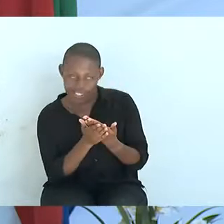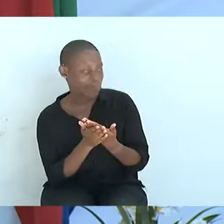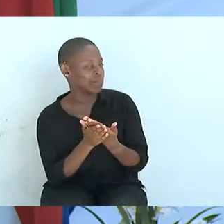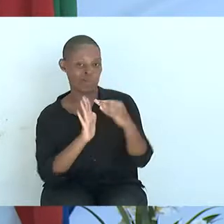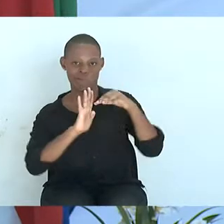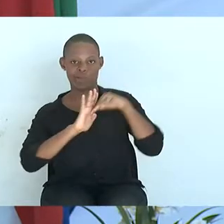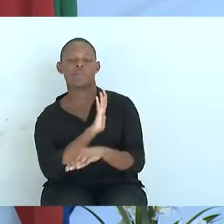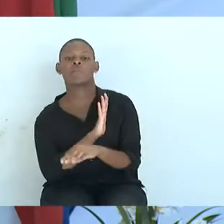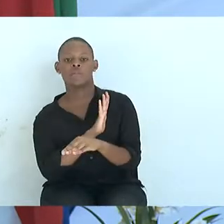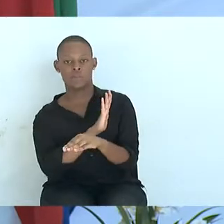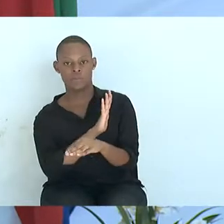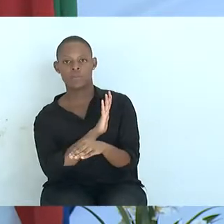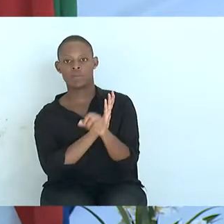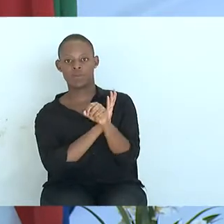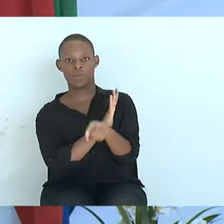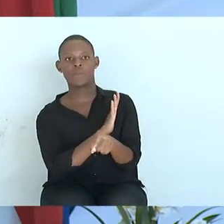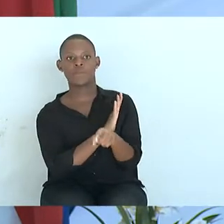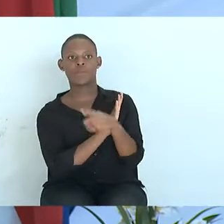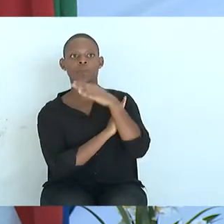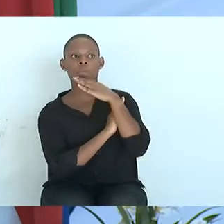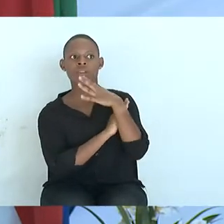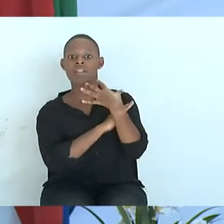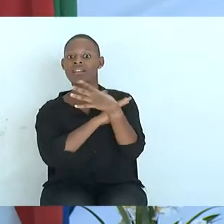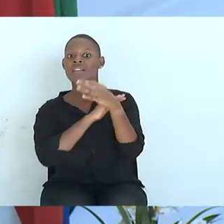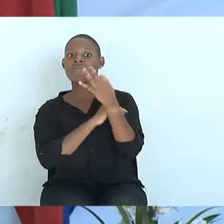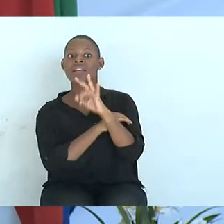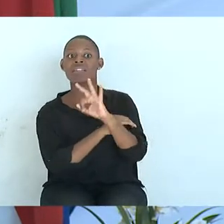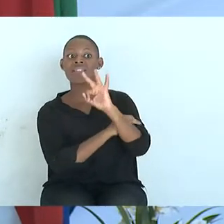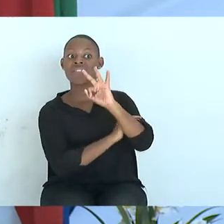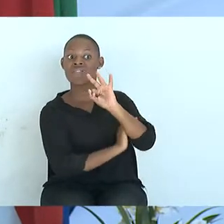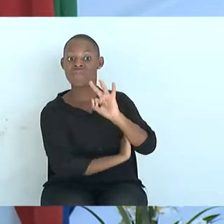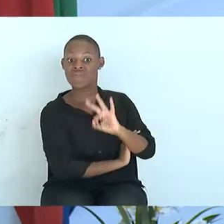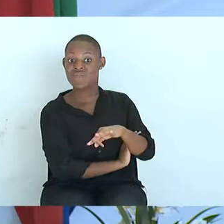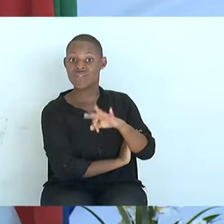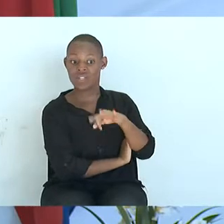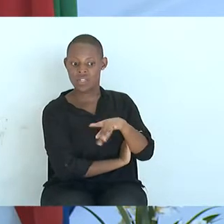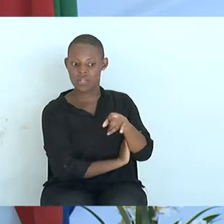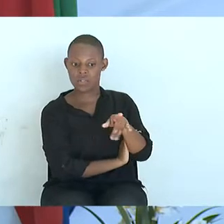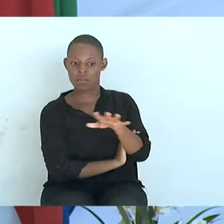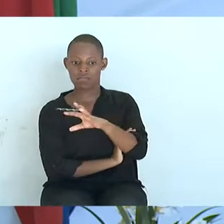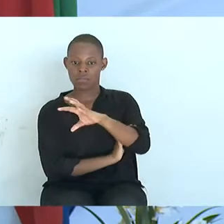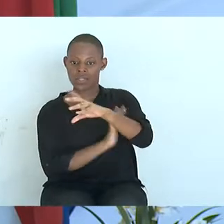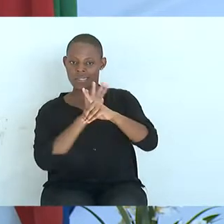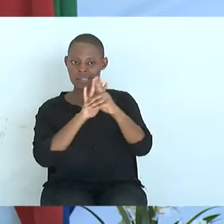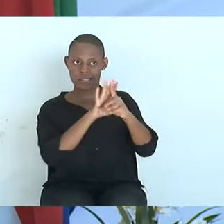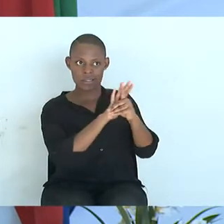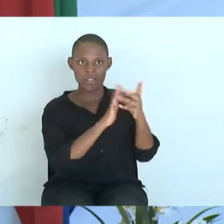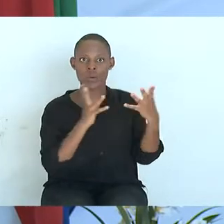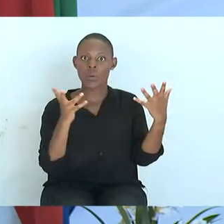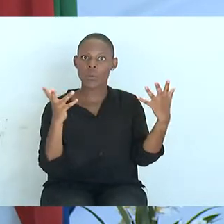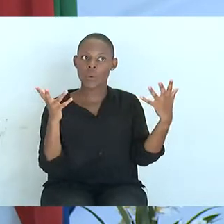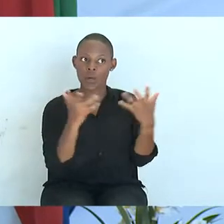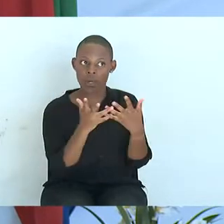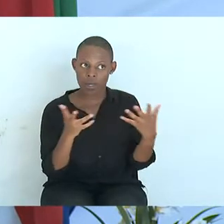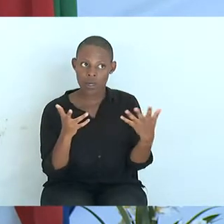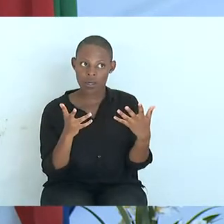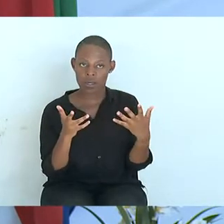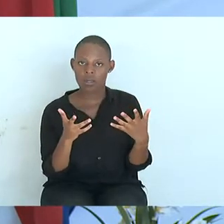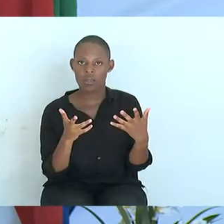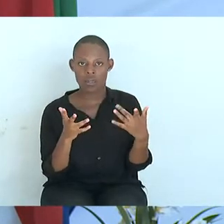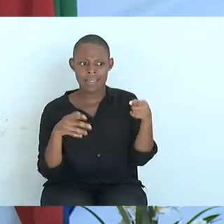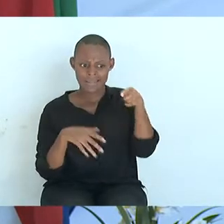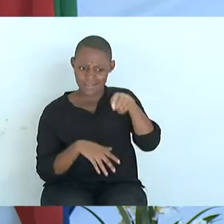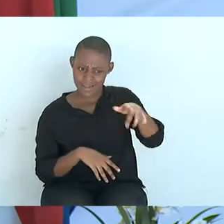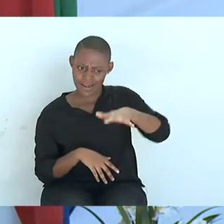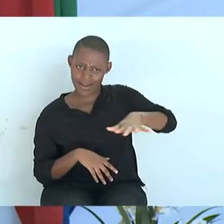and 8 of these poorest districts are found in the Eastern Seaboard. Therefore, if